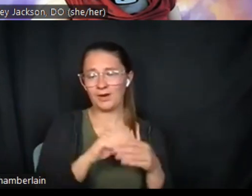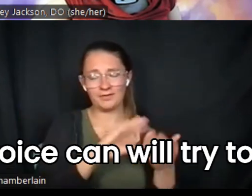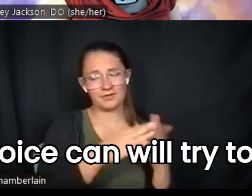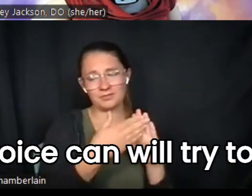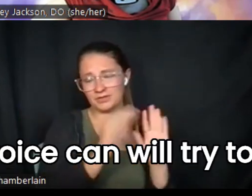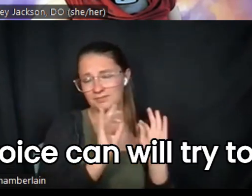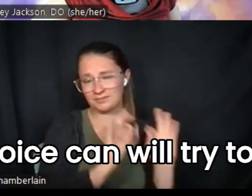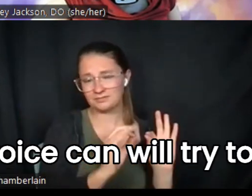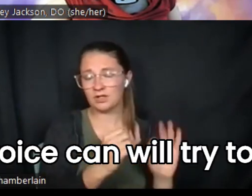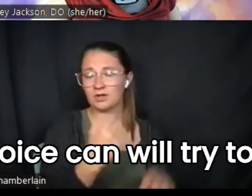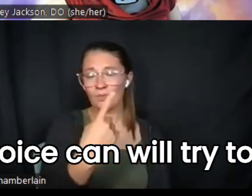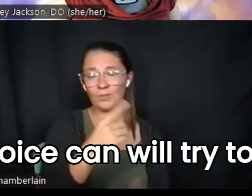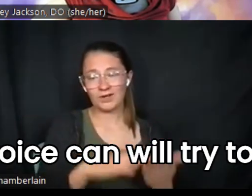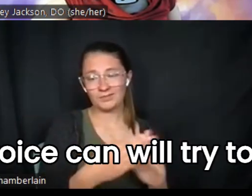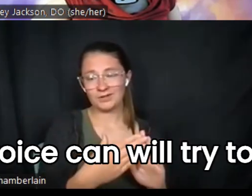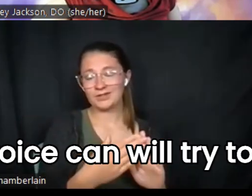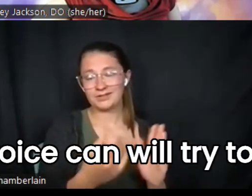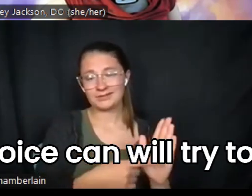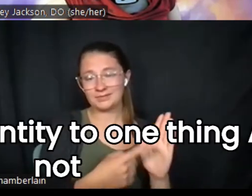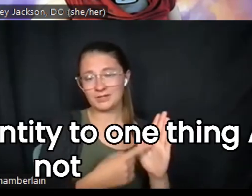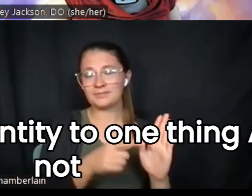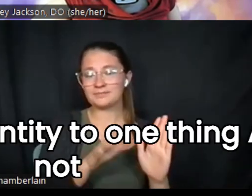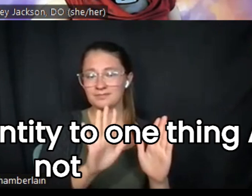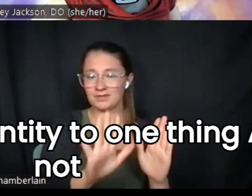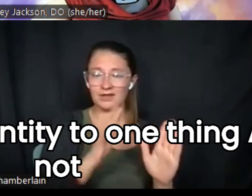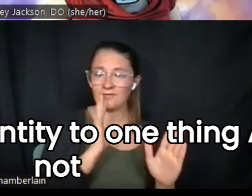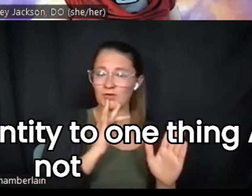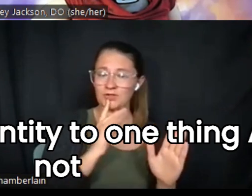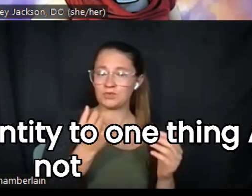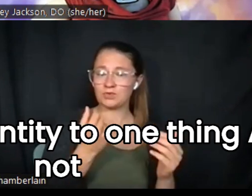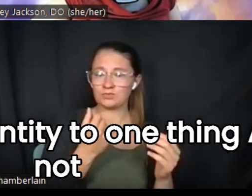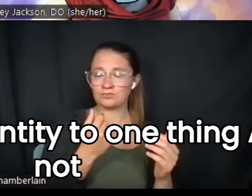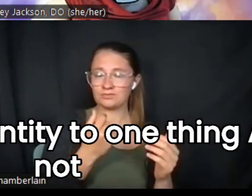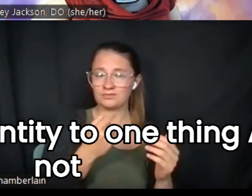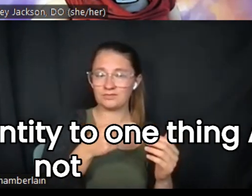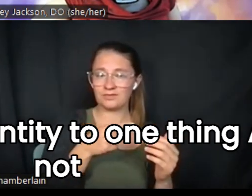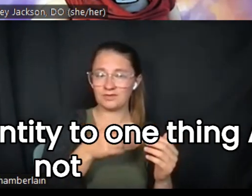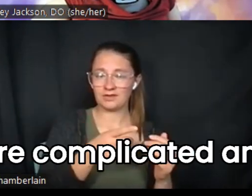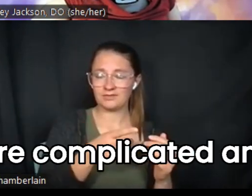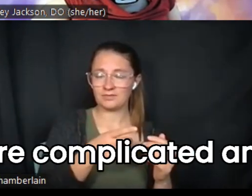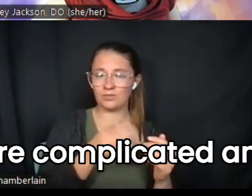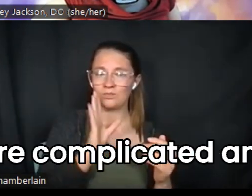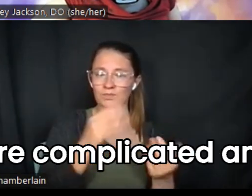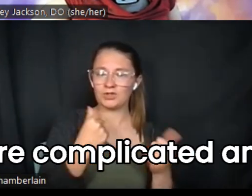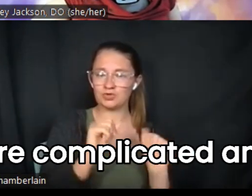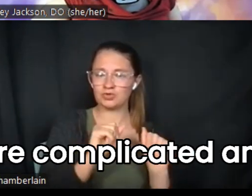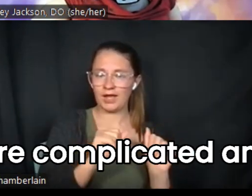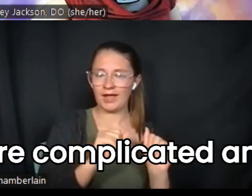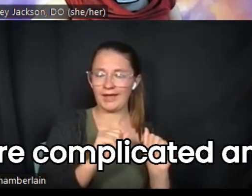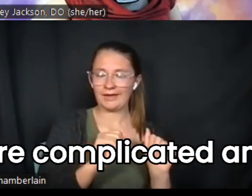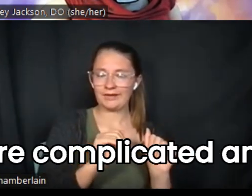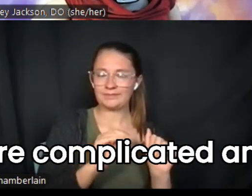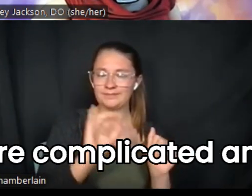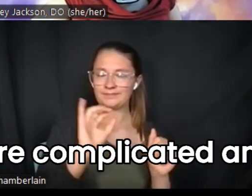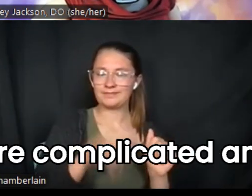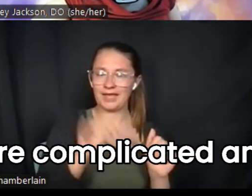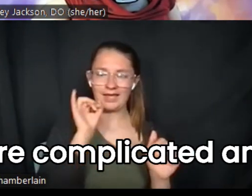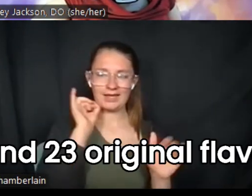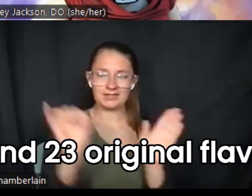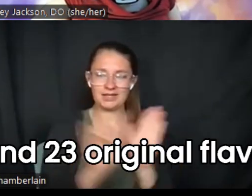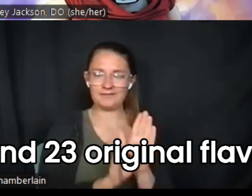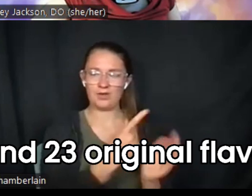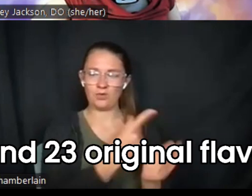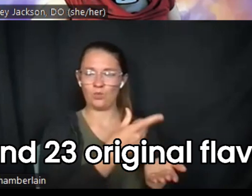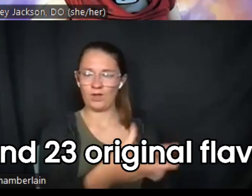community, their voice will try to simplify your identity to one thing. And it's not that. You're complicated